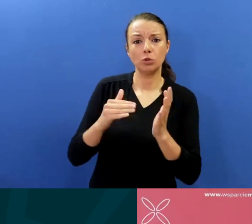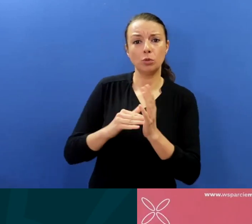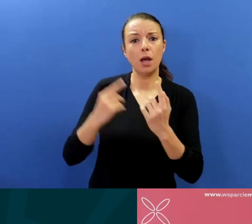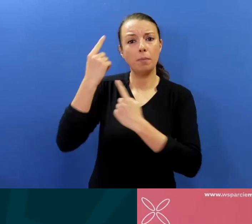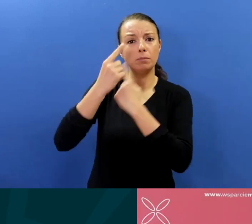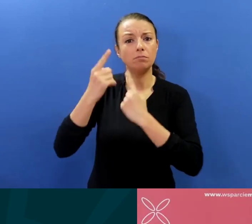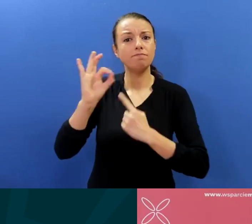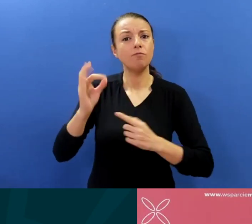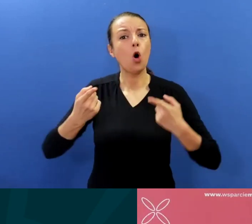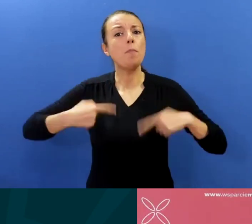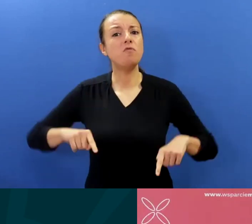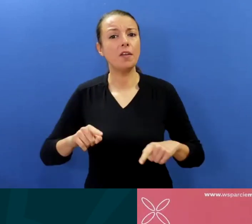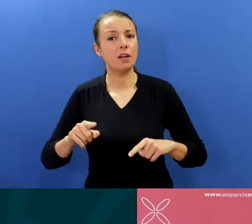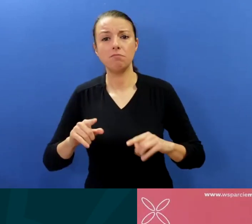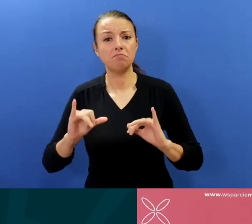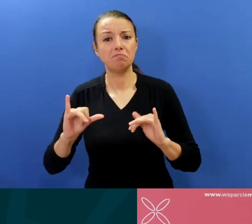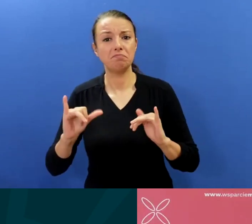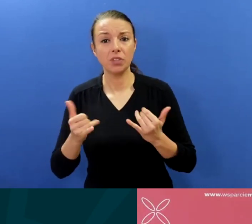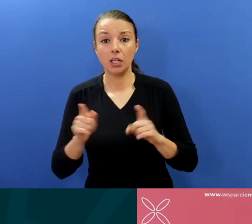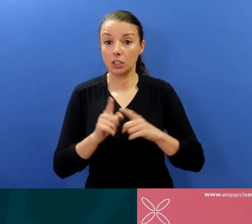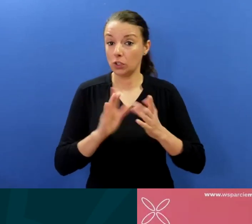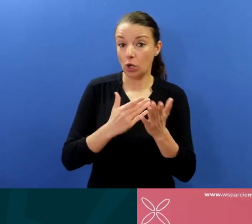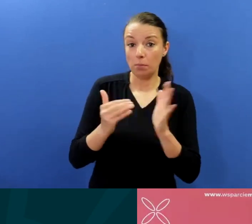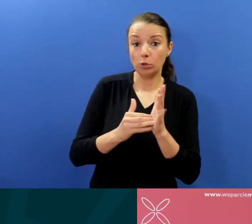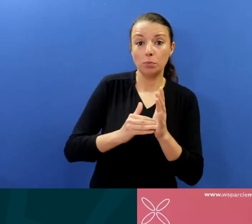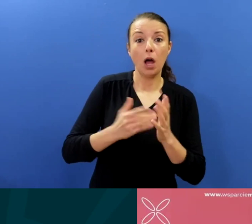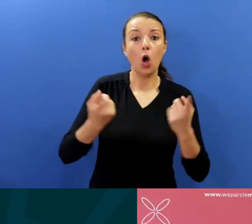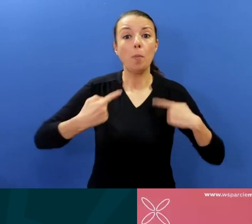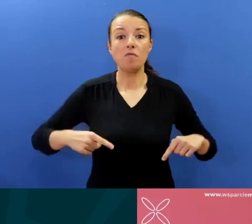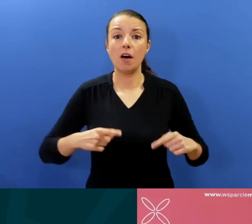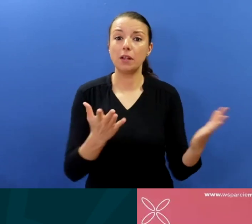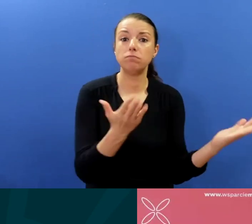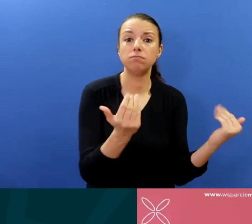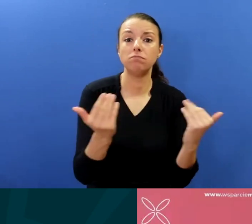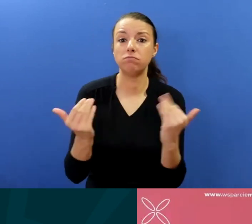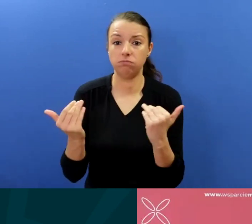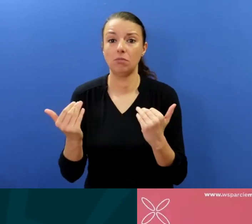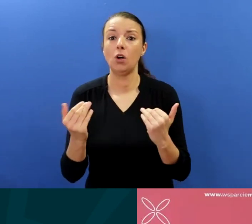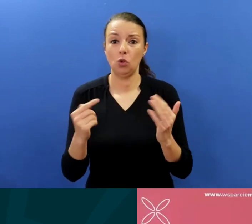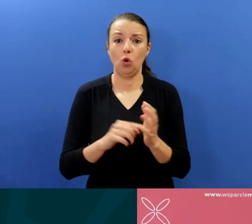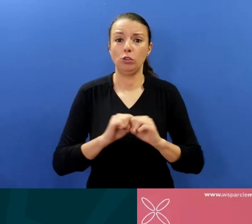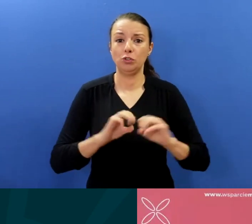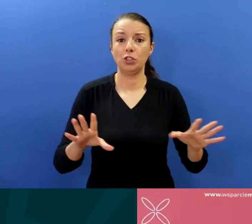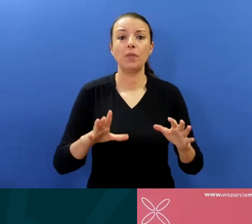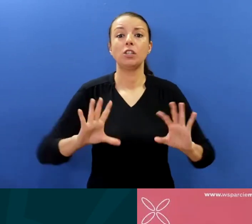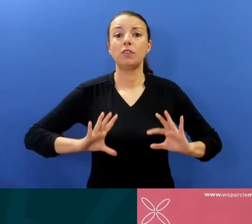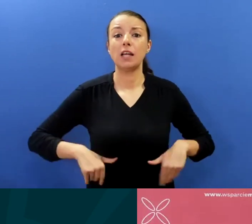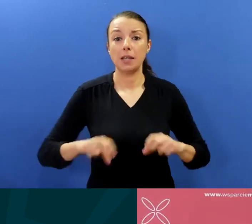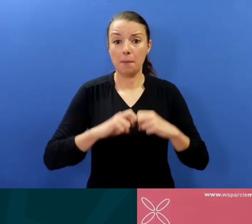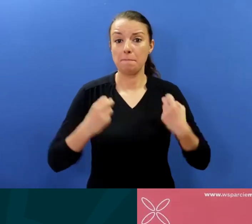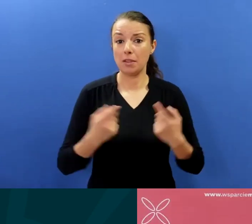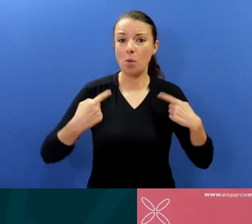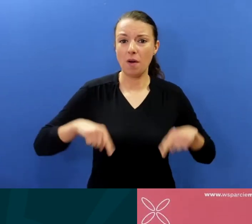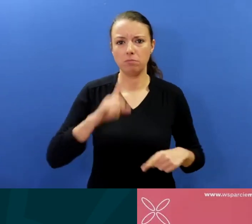engagement in it. So of course in Switzerland, the citizen assembly will be very expensive because all the prices